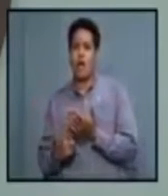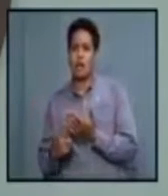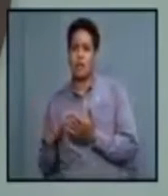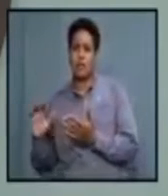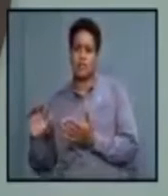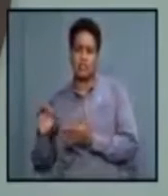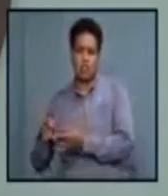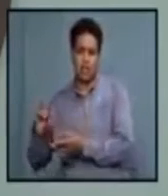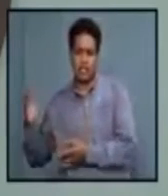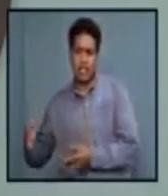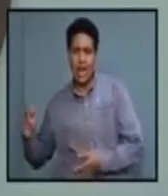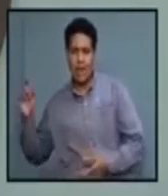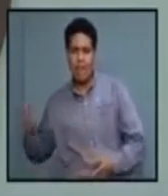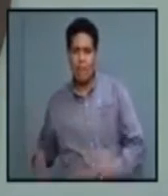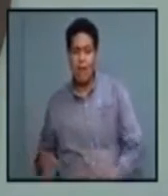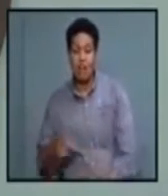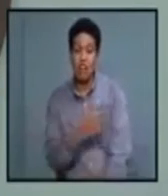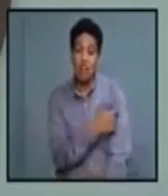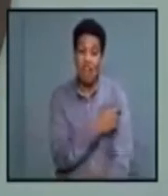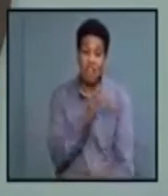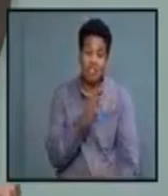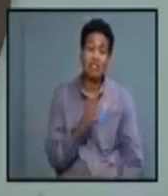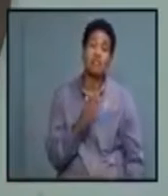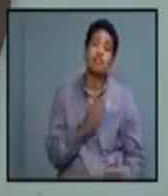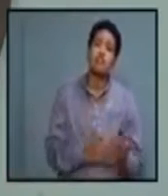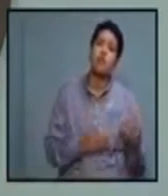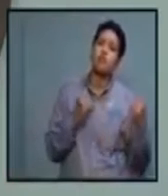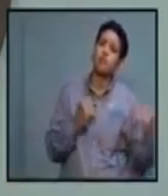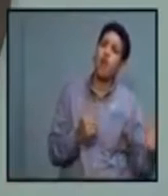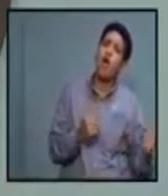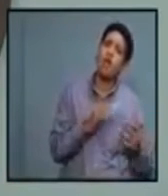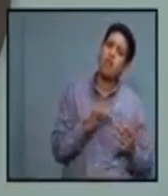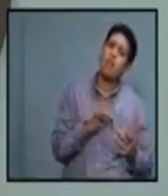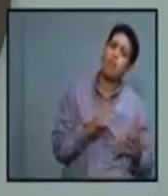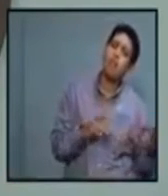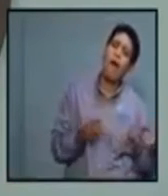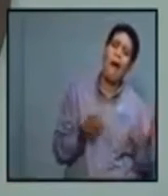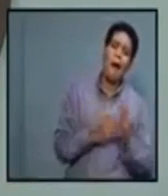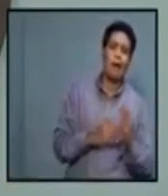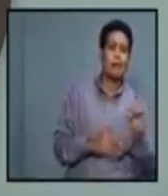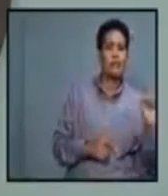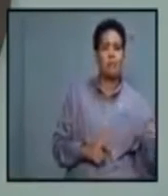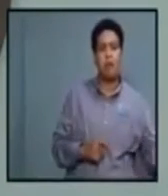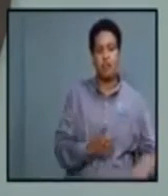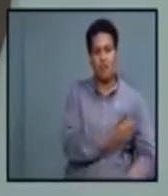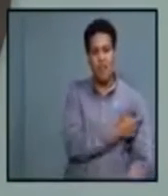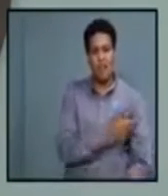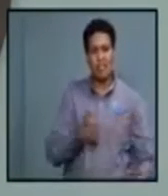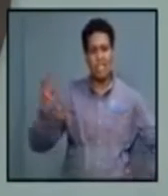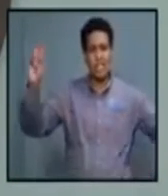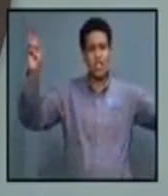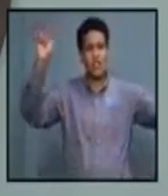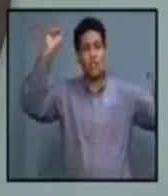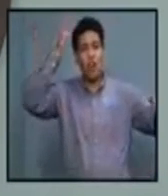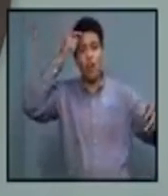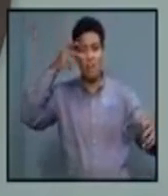of mandatory vaccination, and there are also some solid arguments against. The issue for the